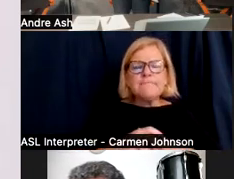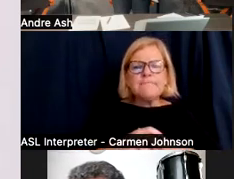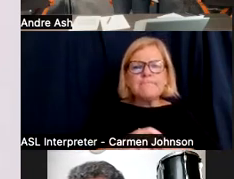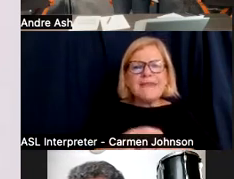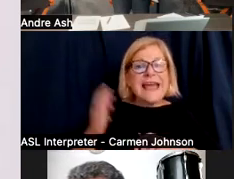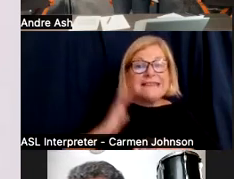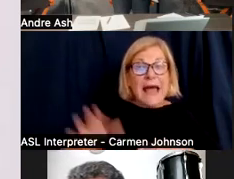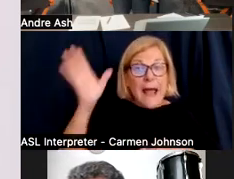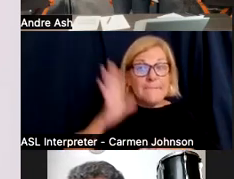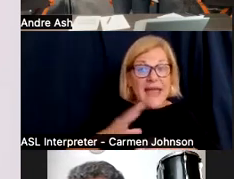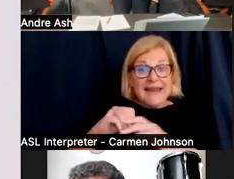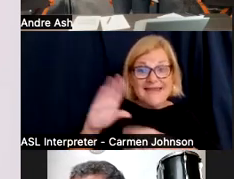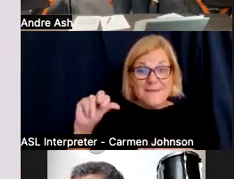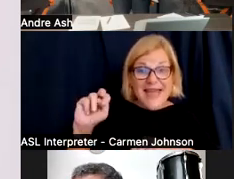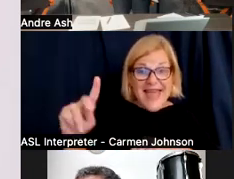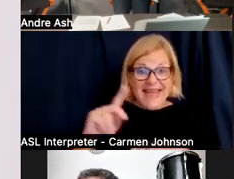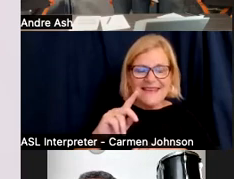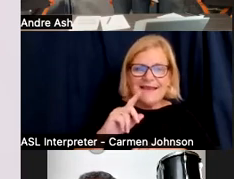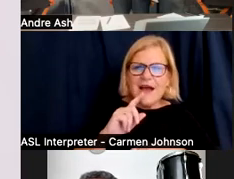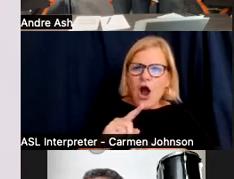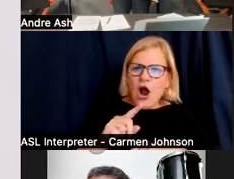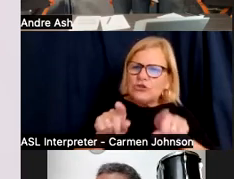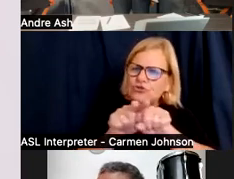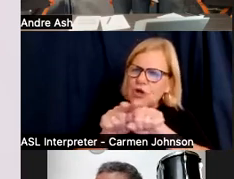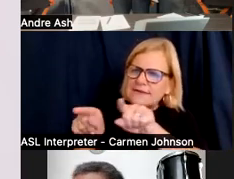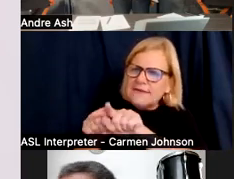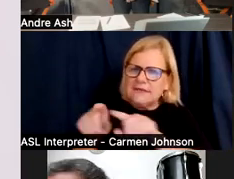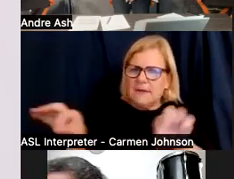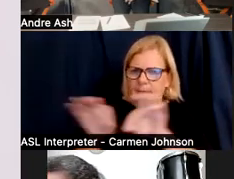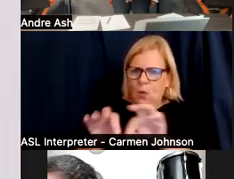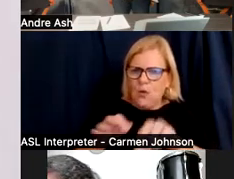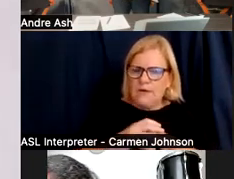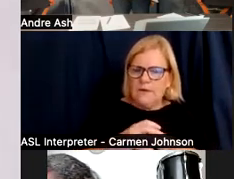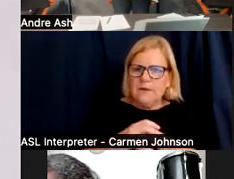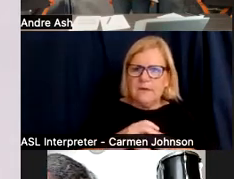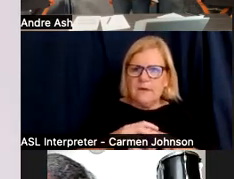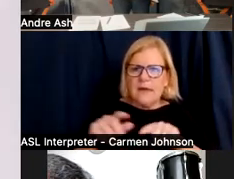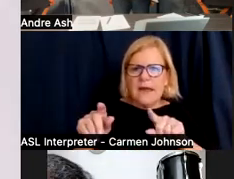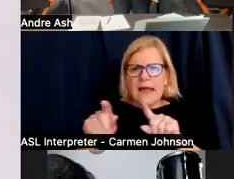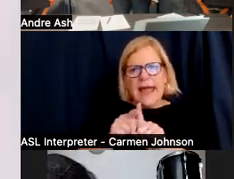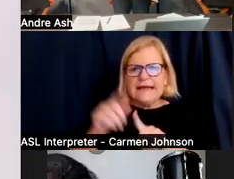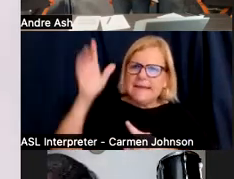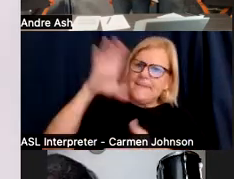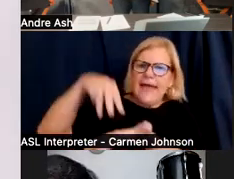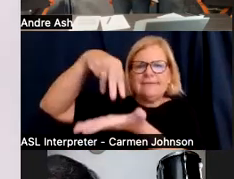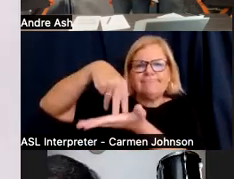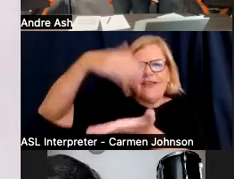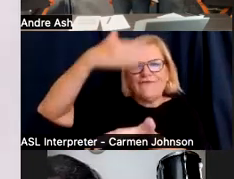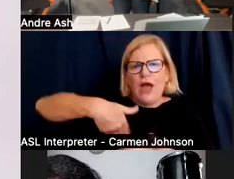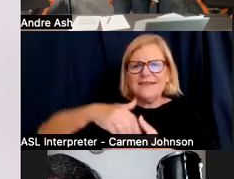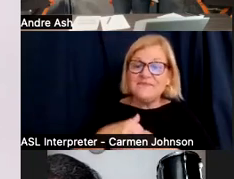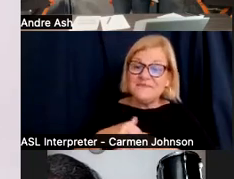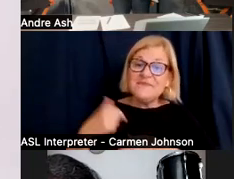sidemen in a band are just as important as the cats on the front line. We all